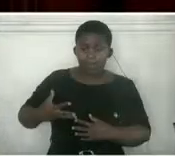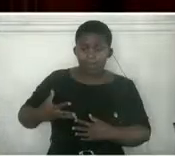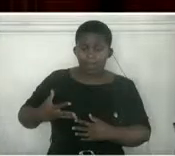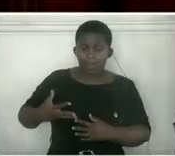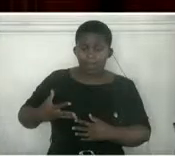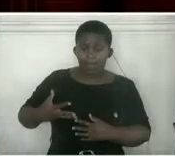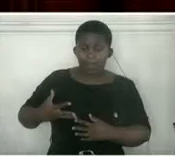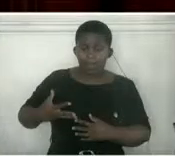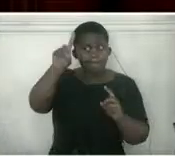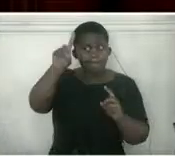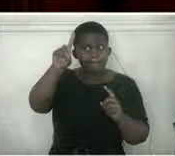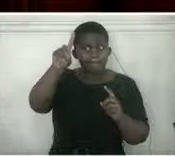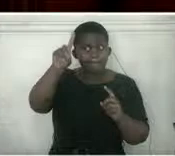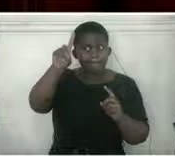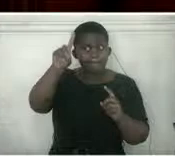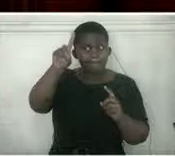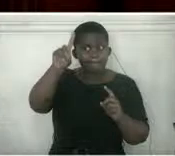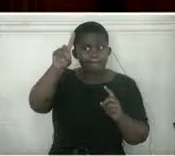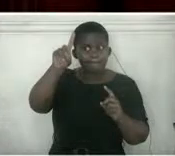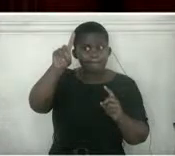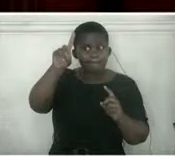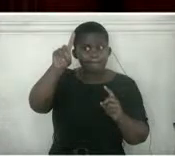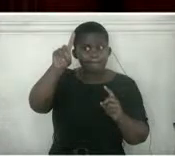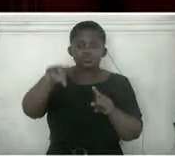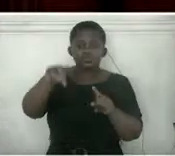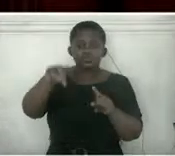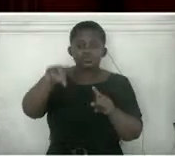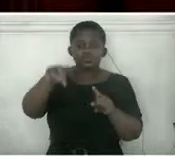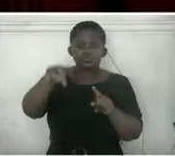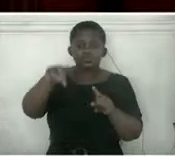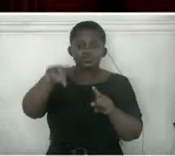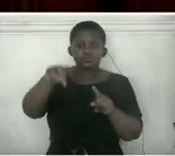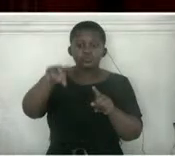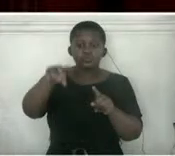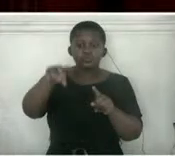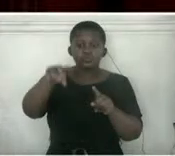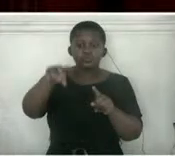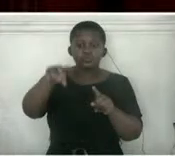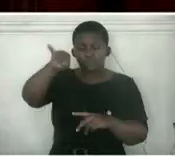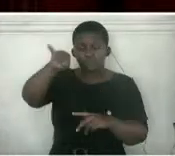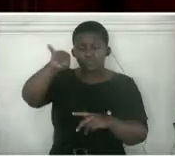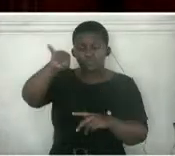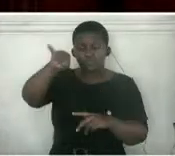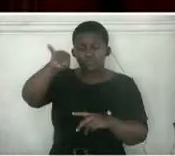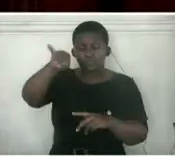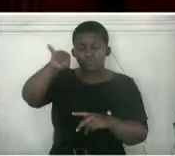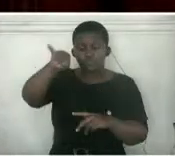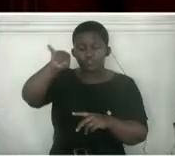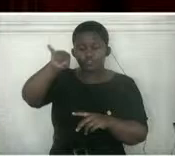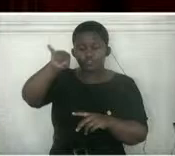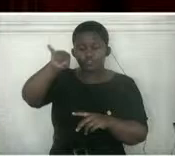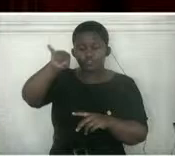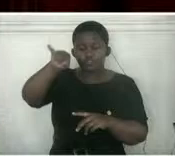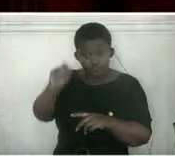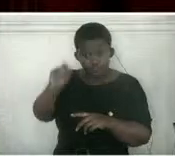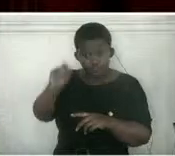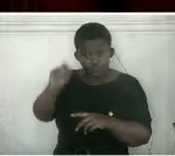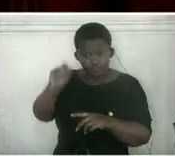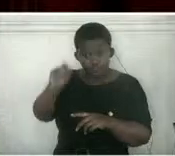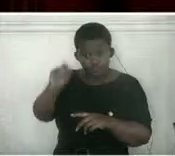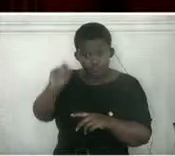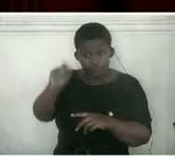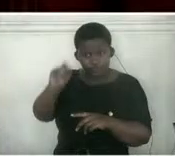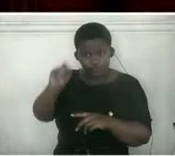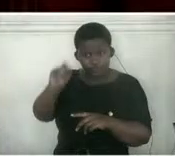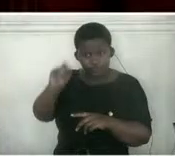and Umafuguzela himself, Dr. John Langalibalele Dube. We stand on the shoulders of the